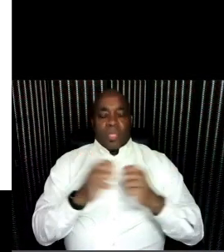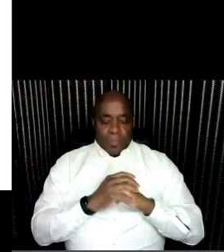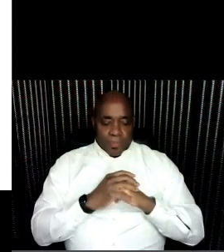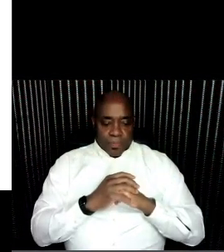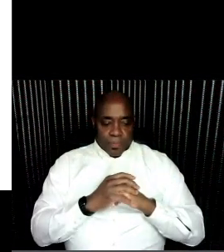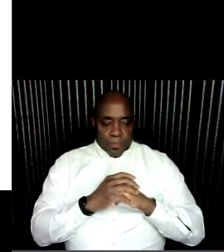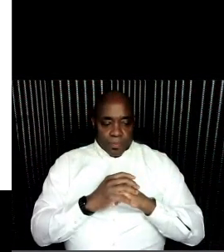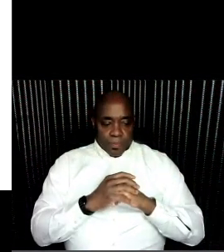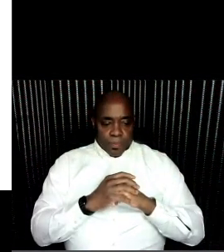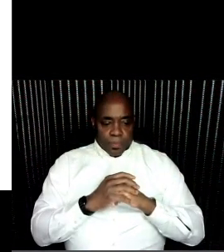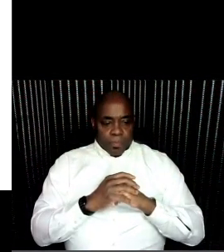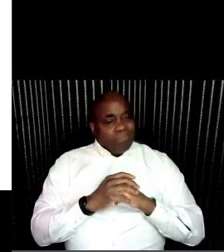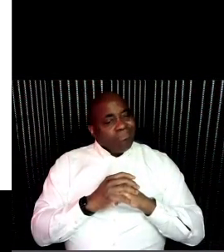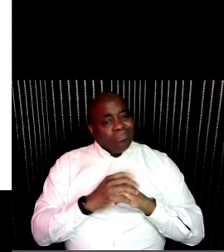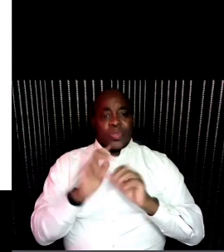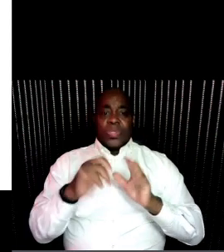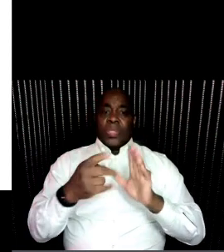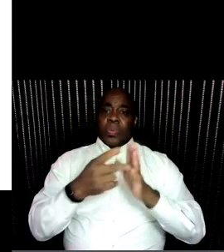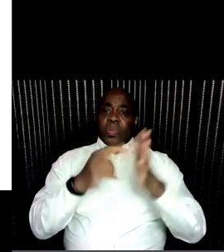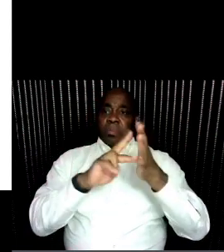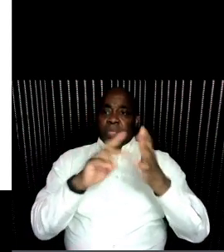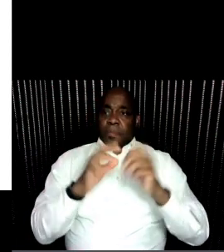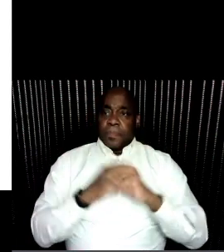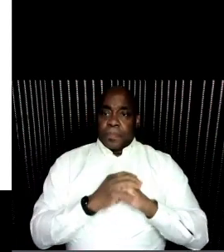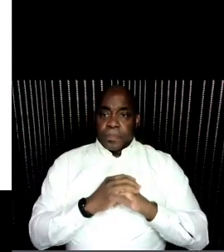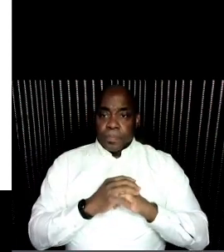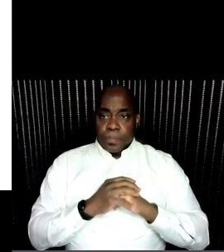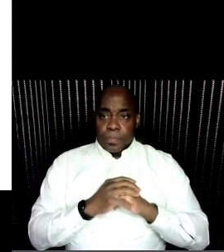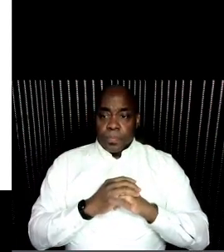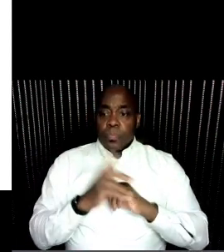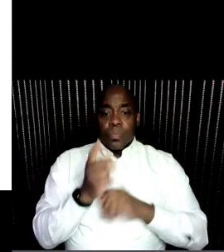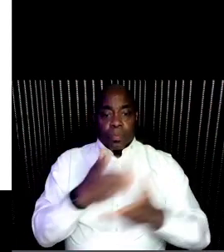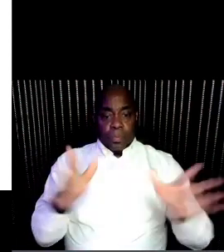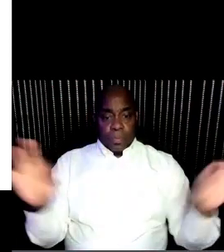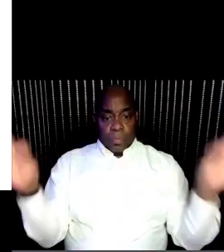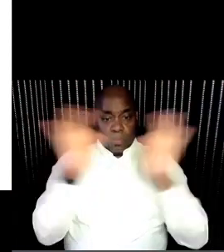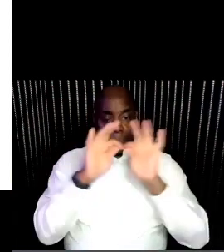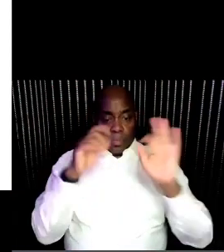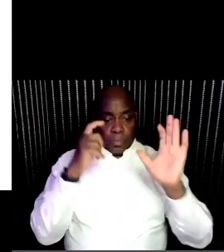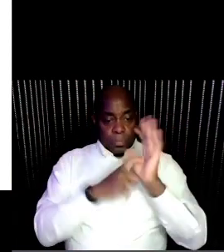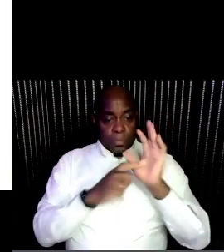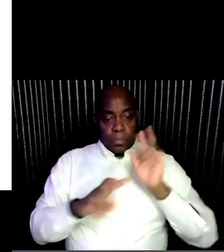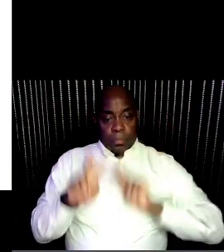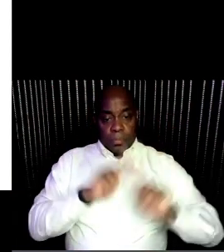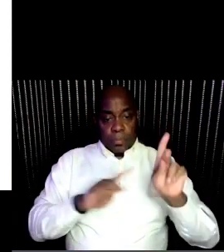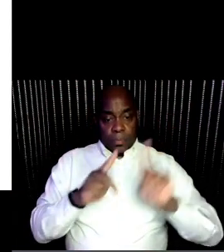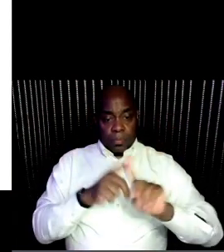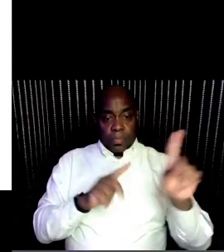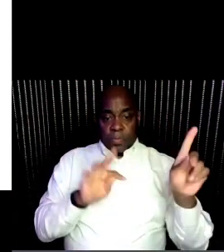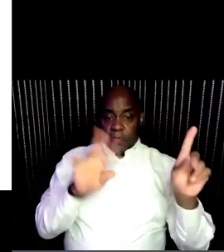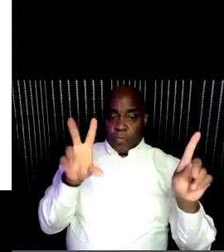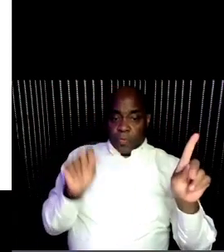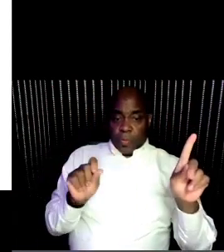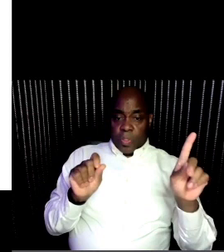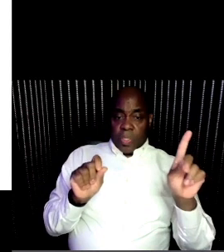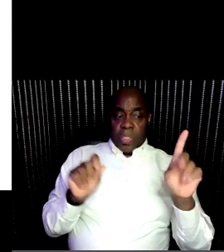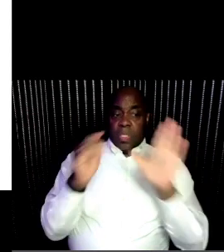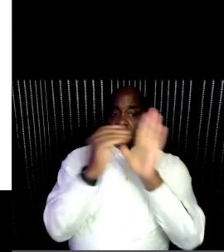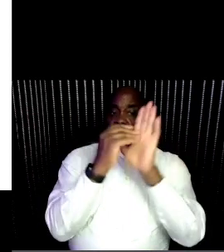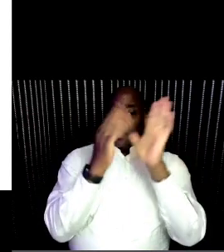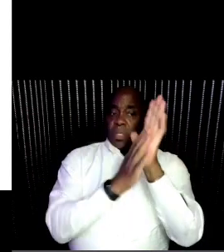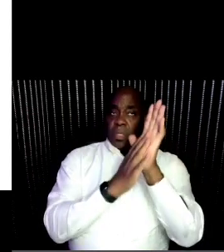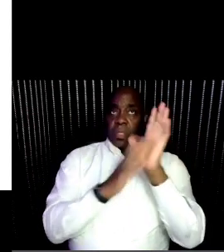What does that mean? Well, I think one of the things that is important to recognize is that for people in Florida, as historians have documented, they saw themselves